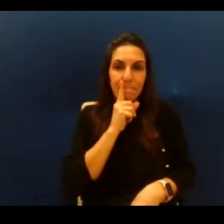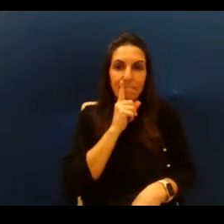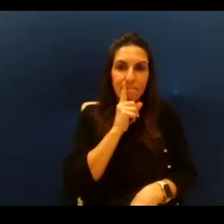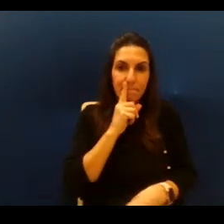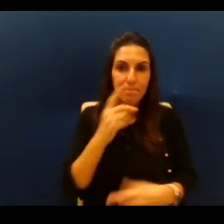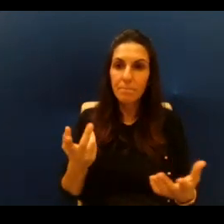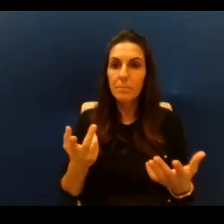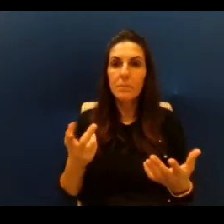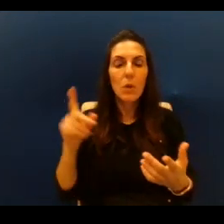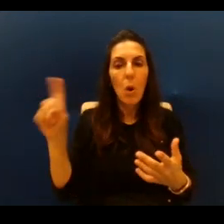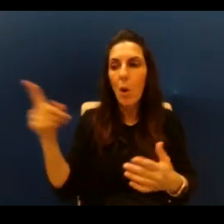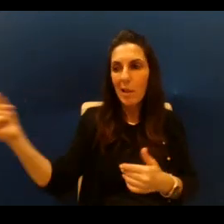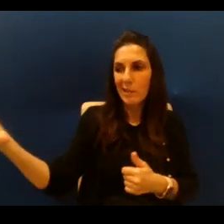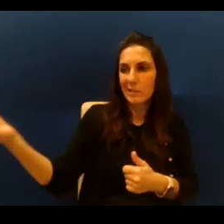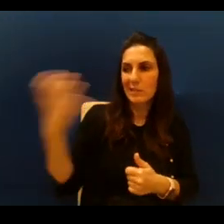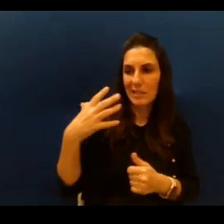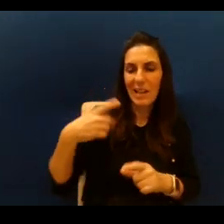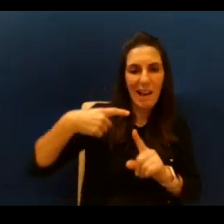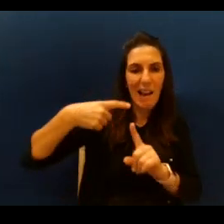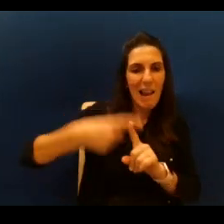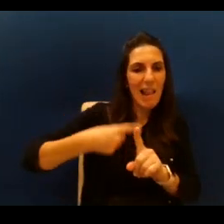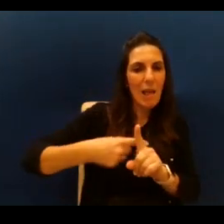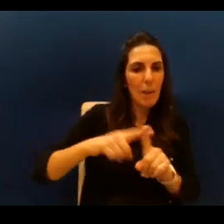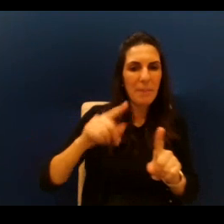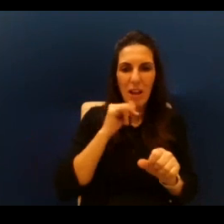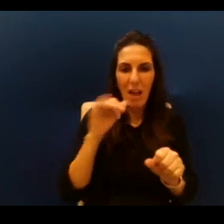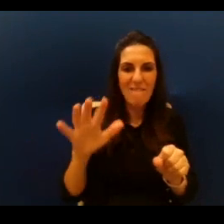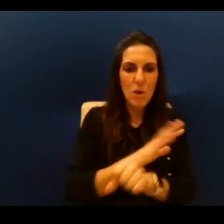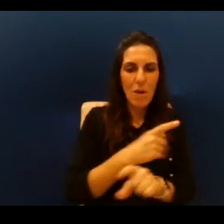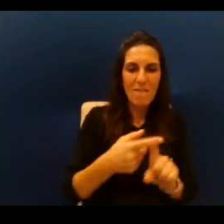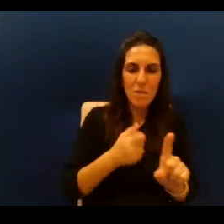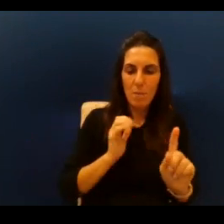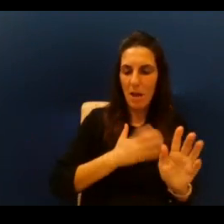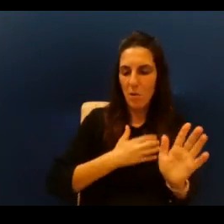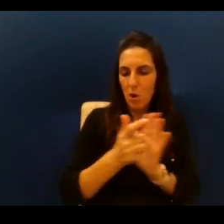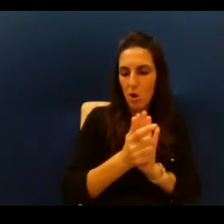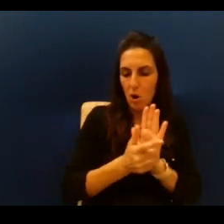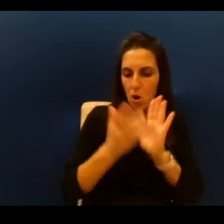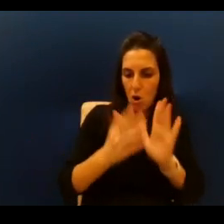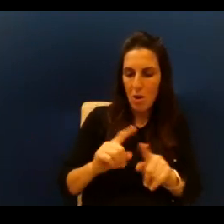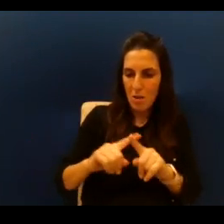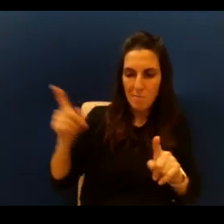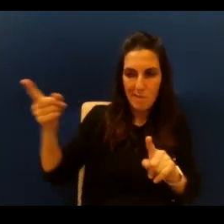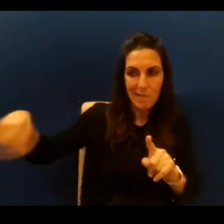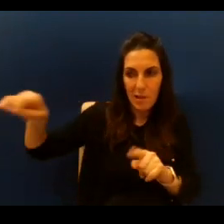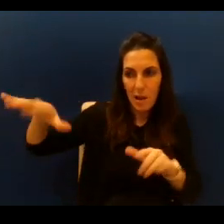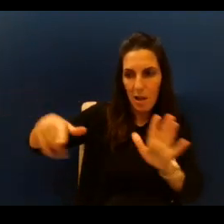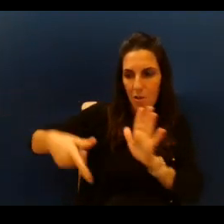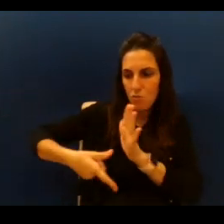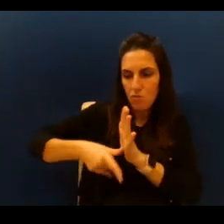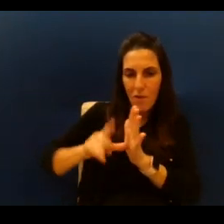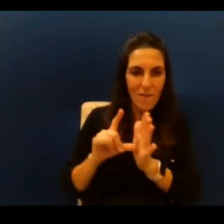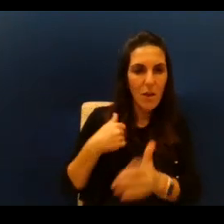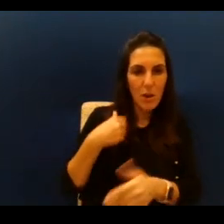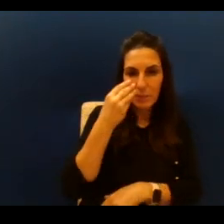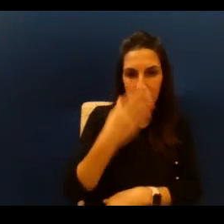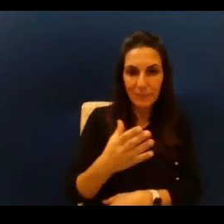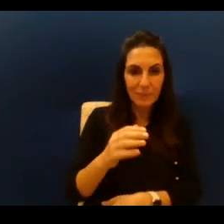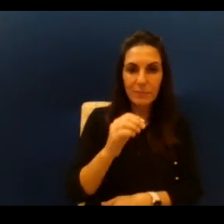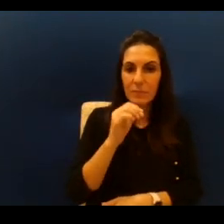a lease that was an incomplete lease from our attorney that was not reviewed. So I just wanted to put that on for the record. It wasn't Ms. Rope that we